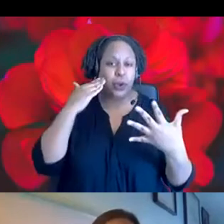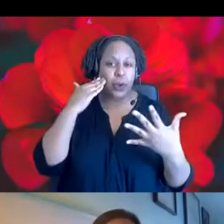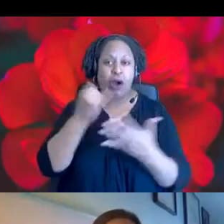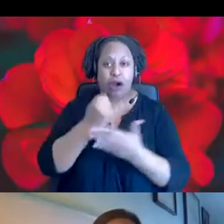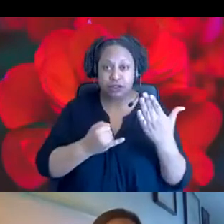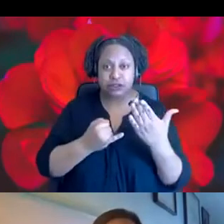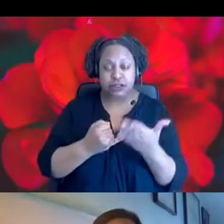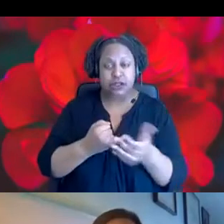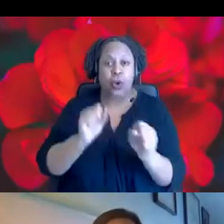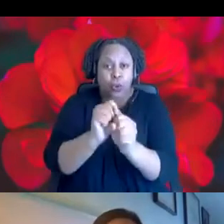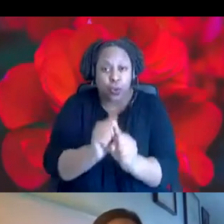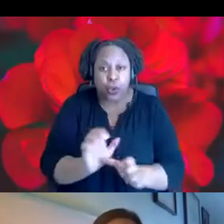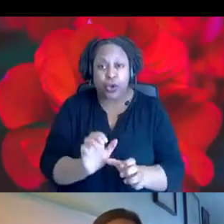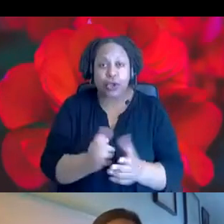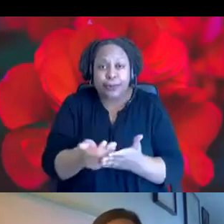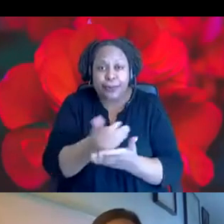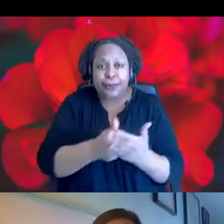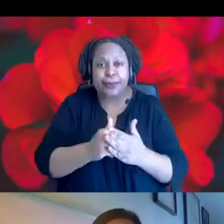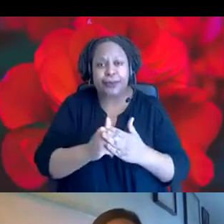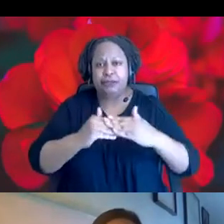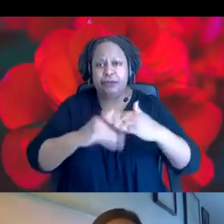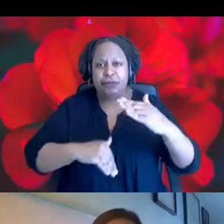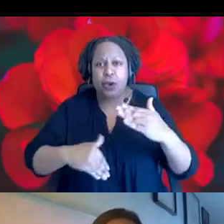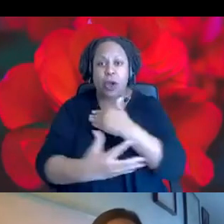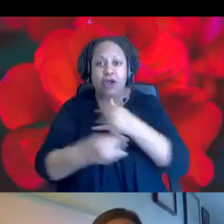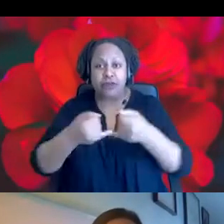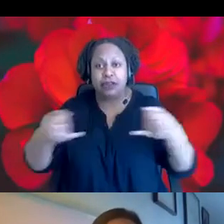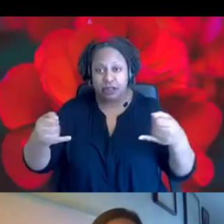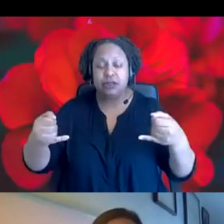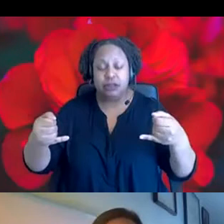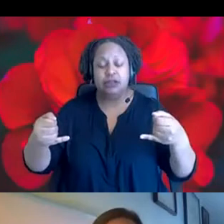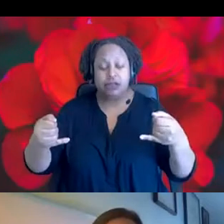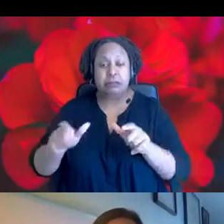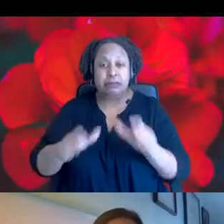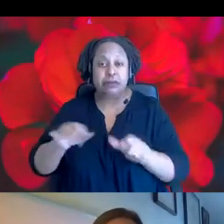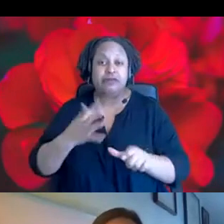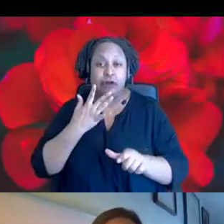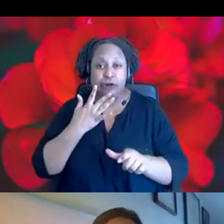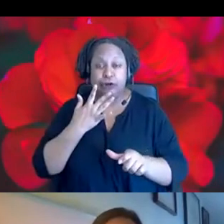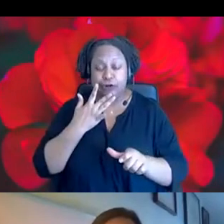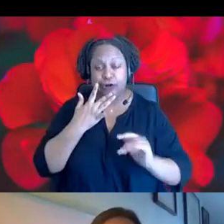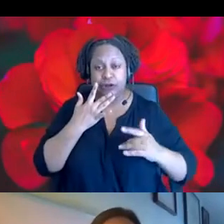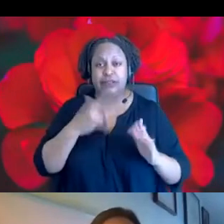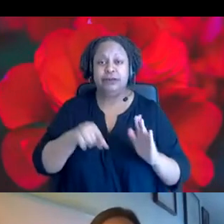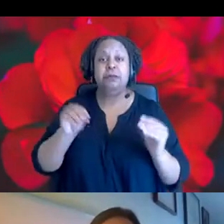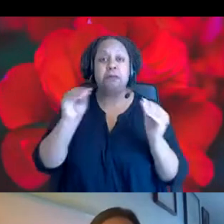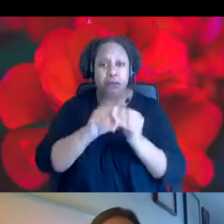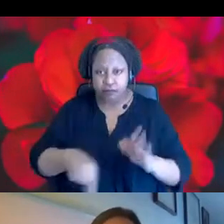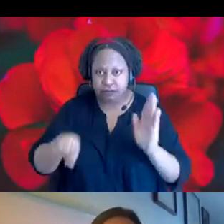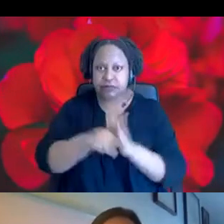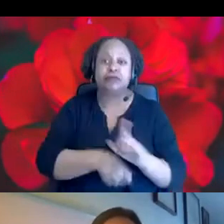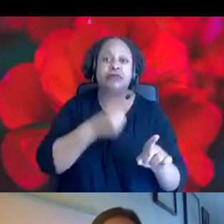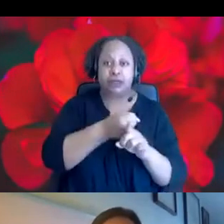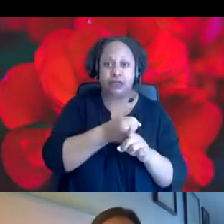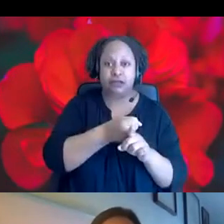is below the poverty line. We know that people of color are disproportionately affected in